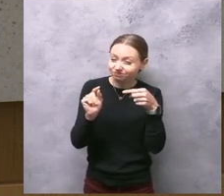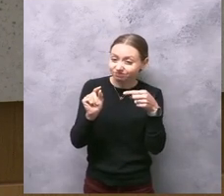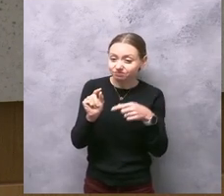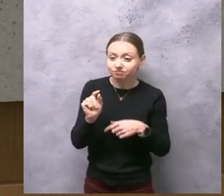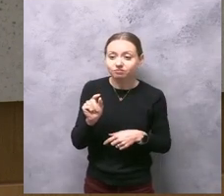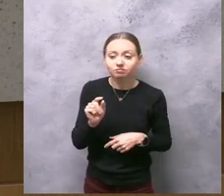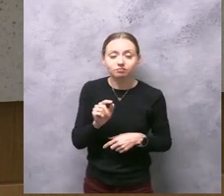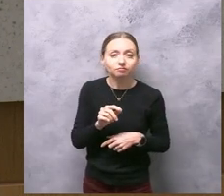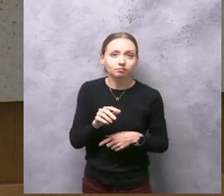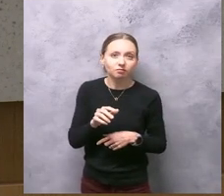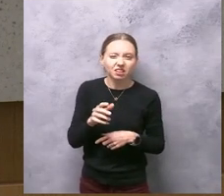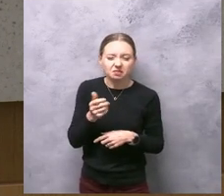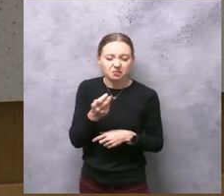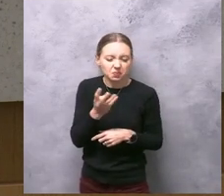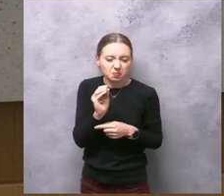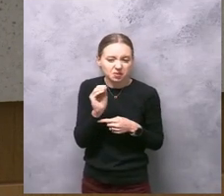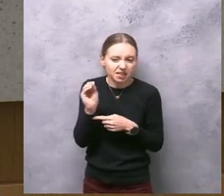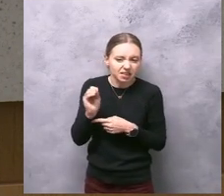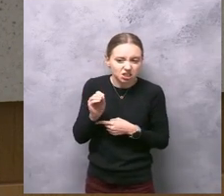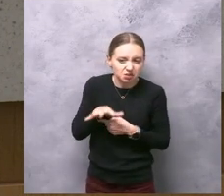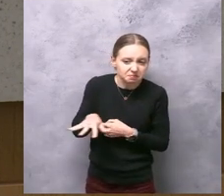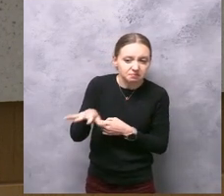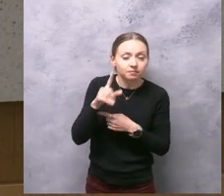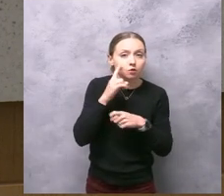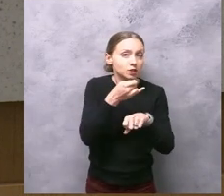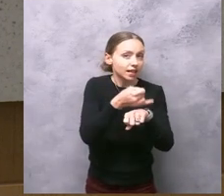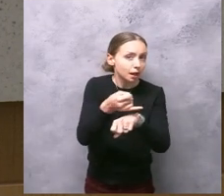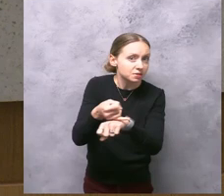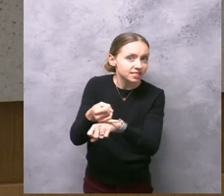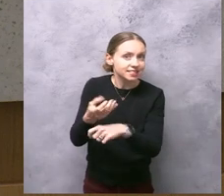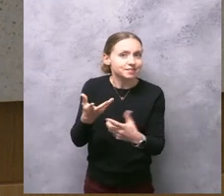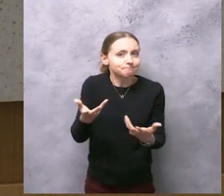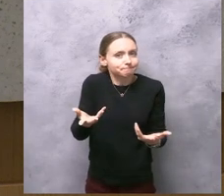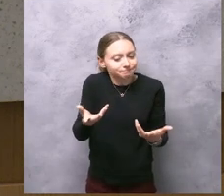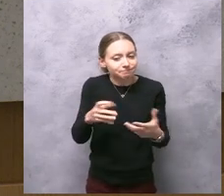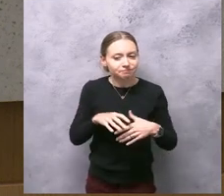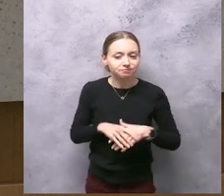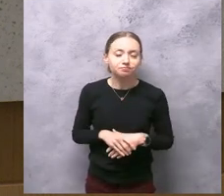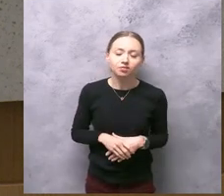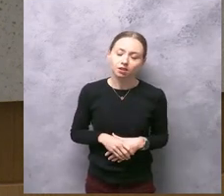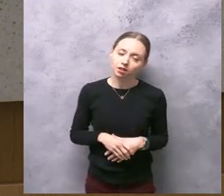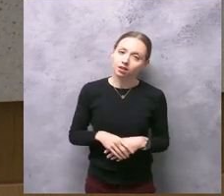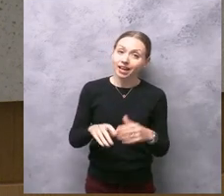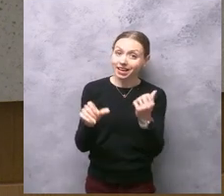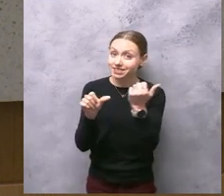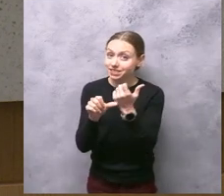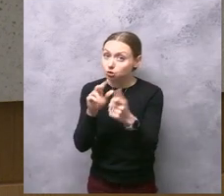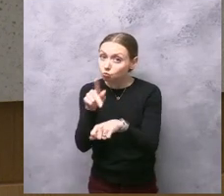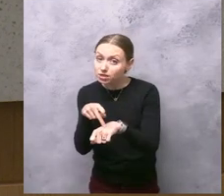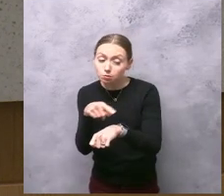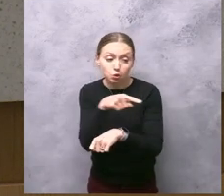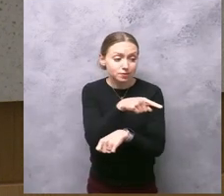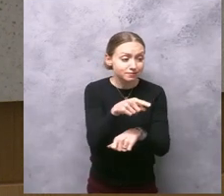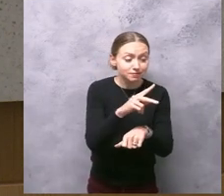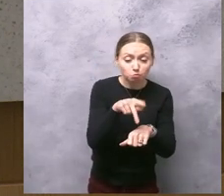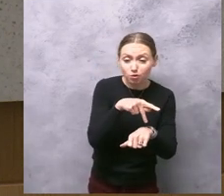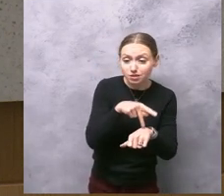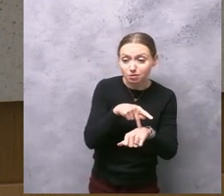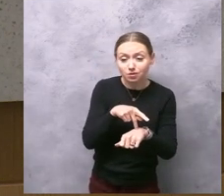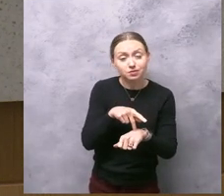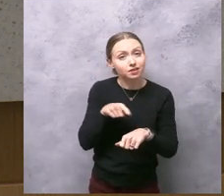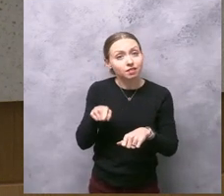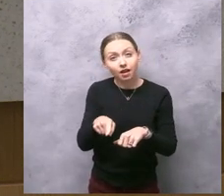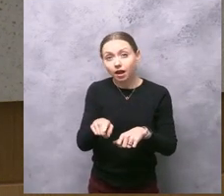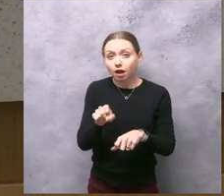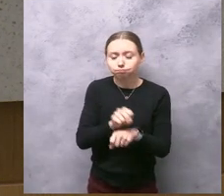a couple percentage at the campuses. But assistant principals and principals do yeoman's work, and